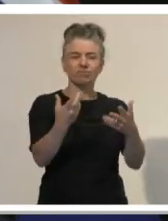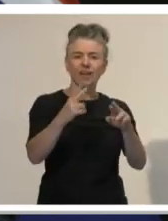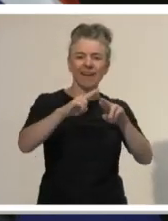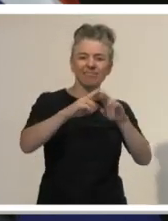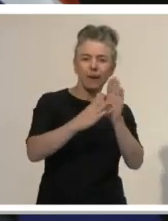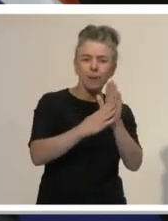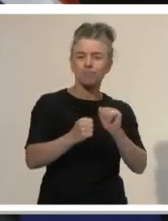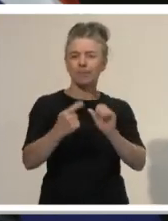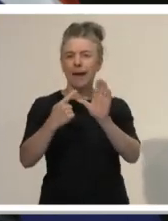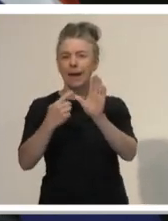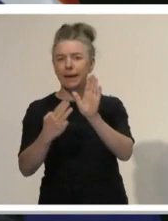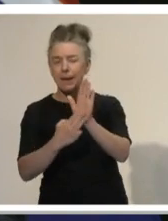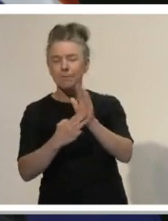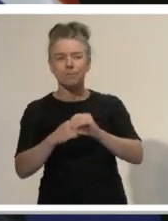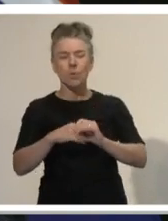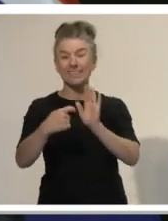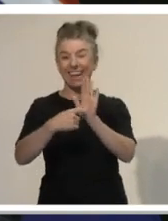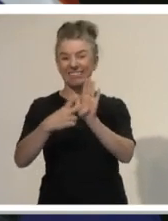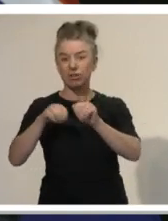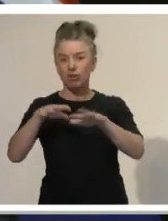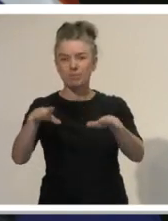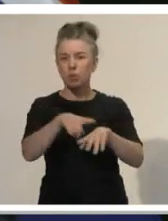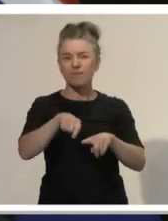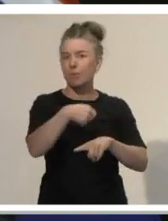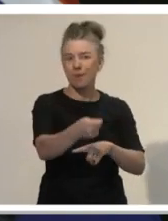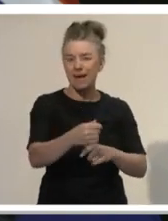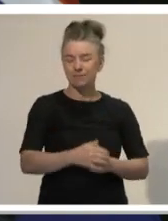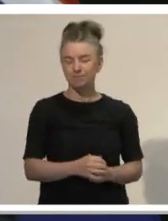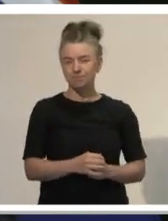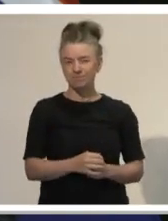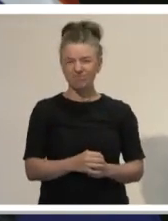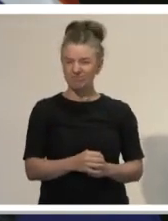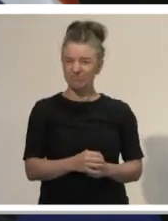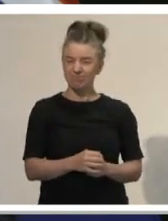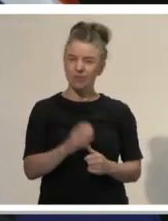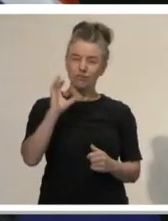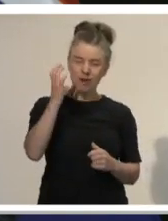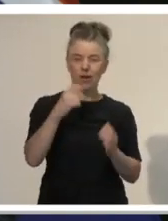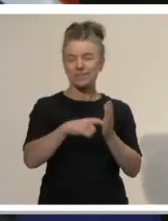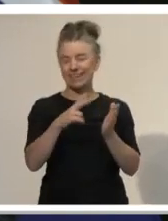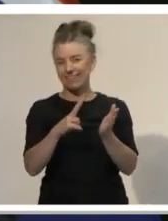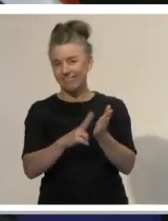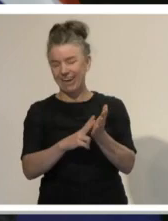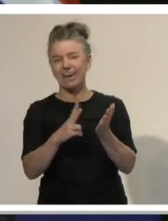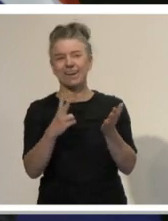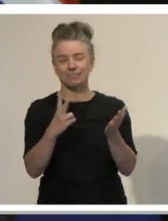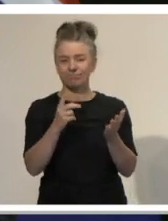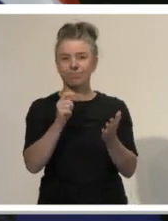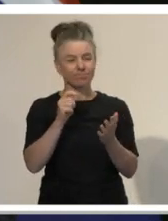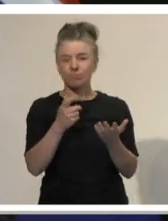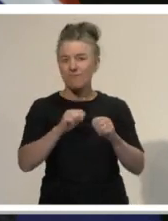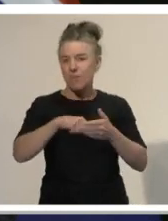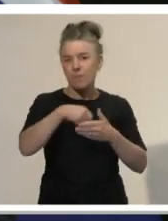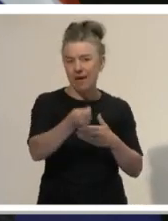fees for 6 months, 100% of the AM transmission fees for 6 months,